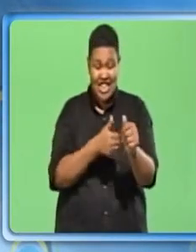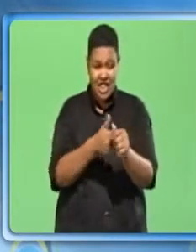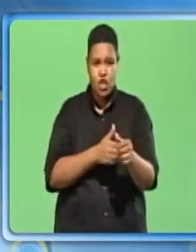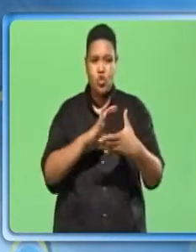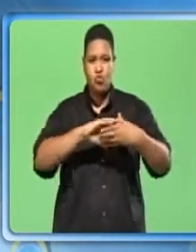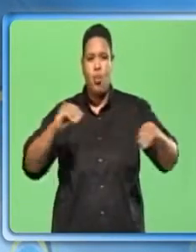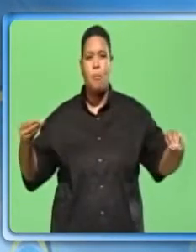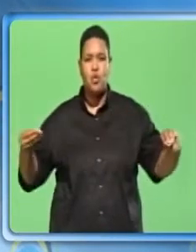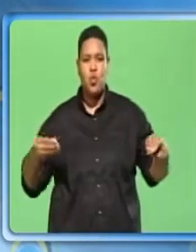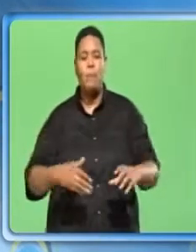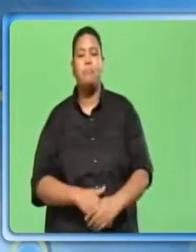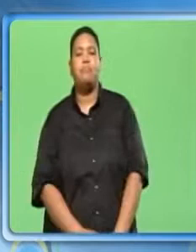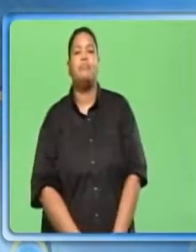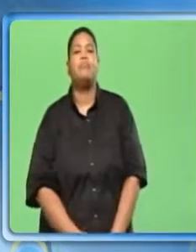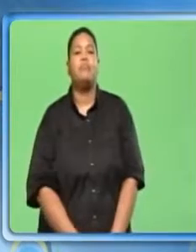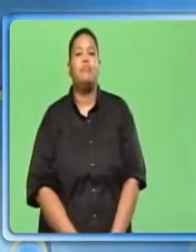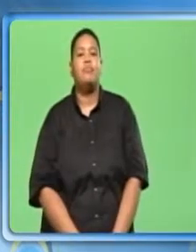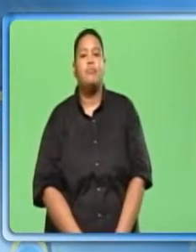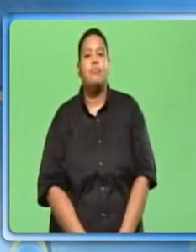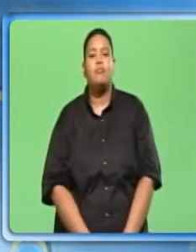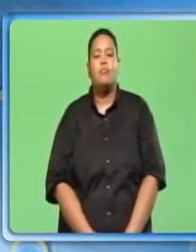chromosome.